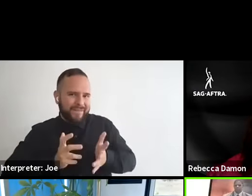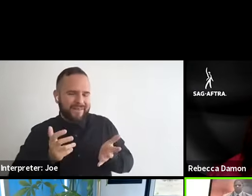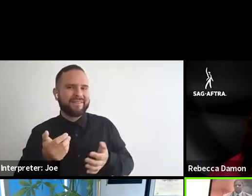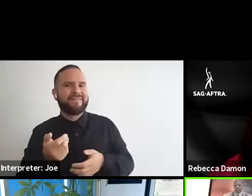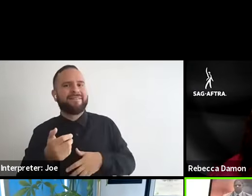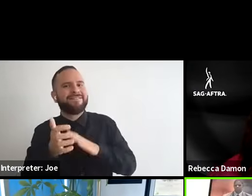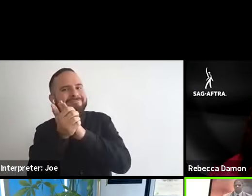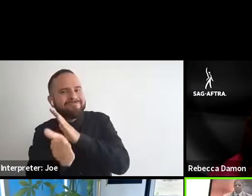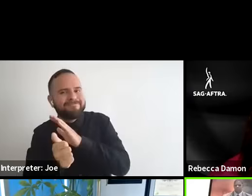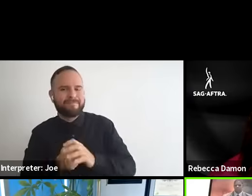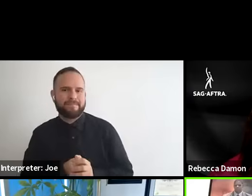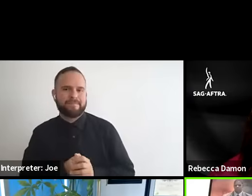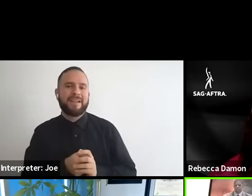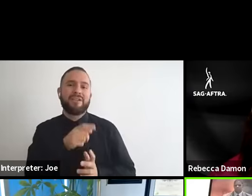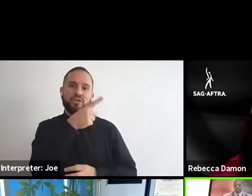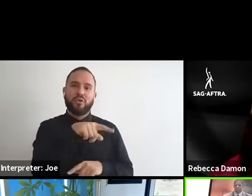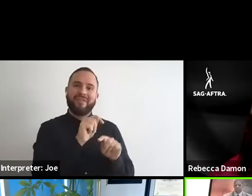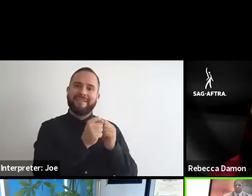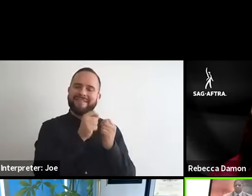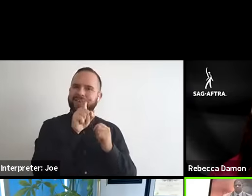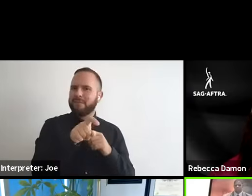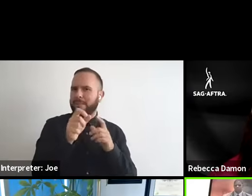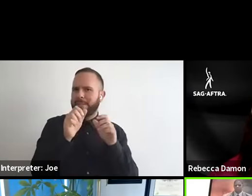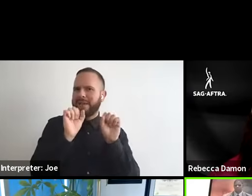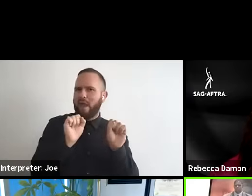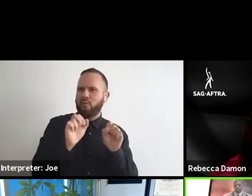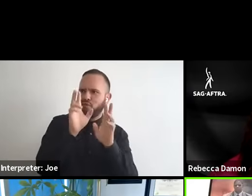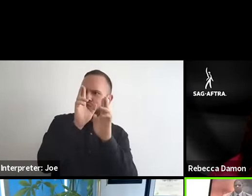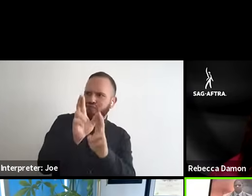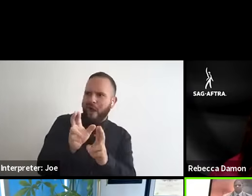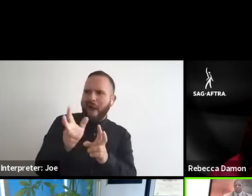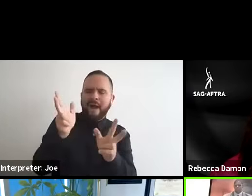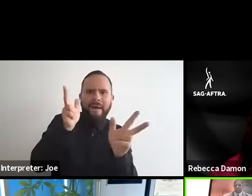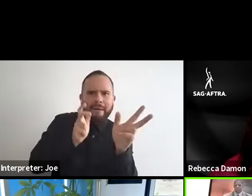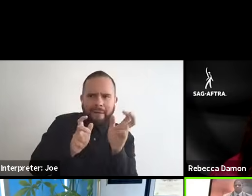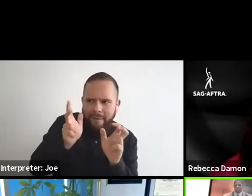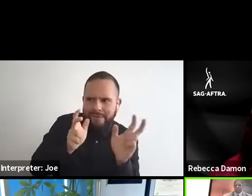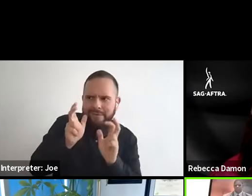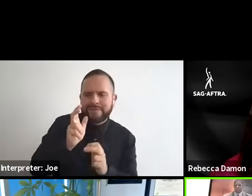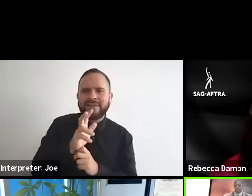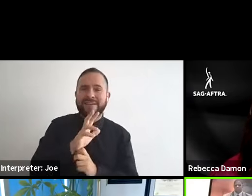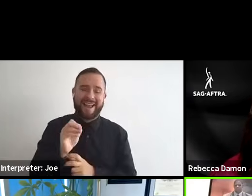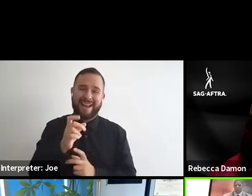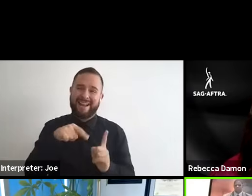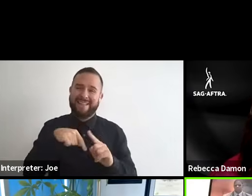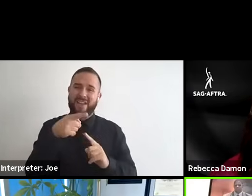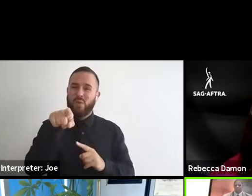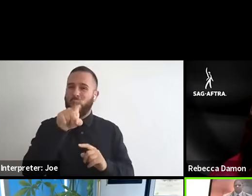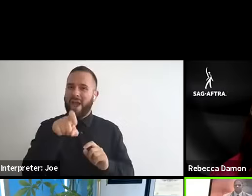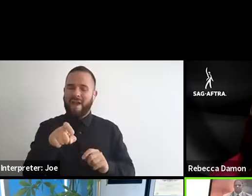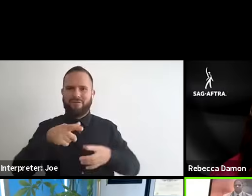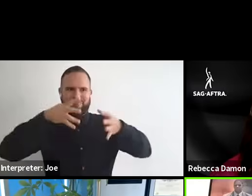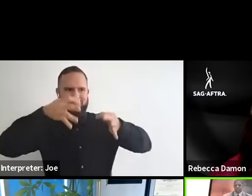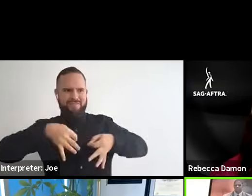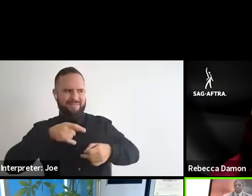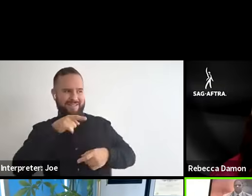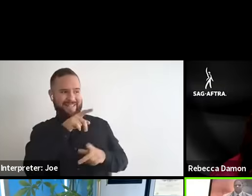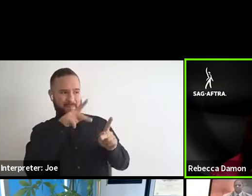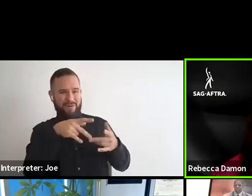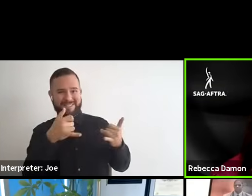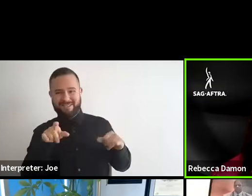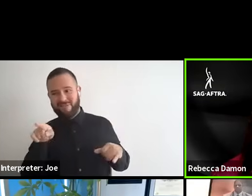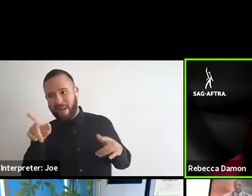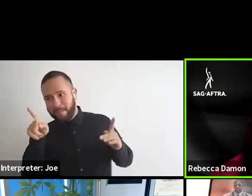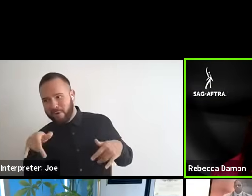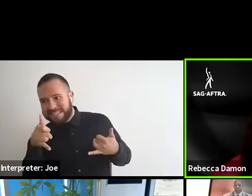they have to be able to respect that and listen, or you have to determine, is this person still the right person to keep on the team?